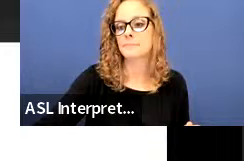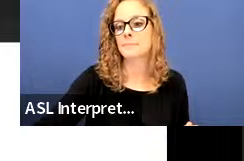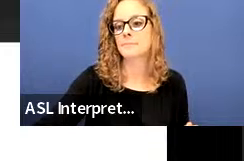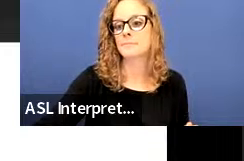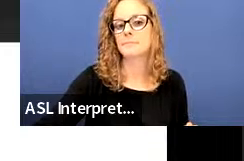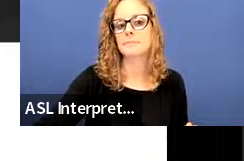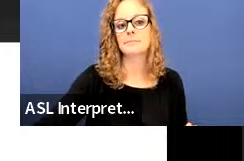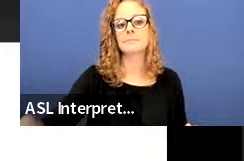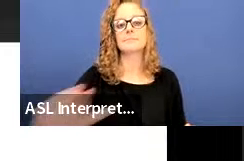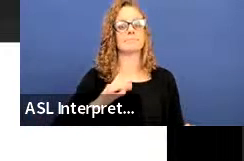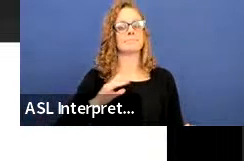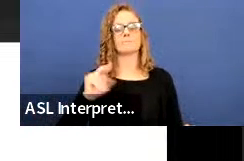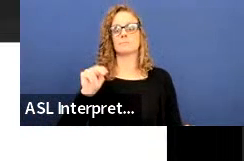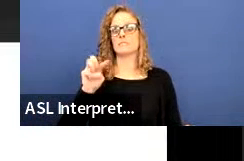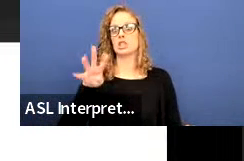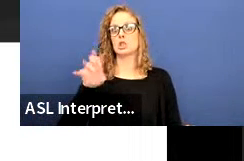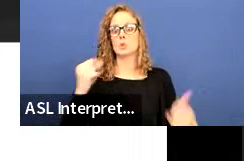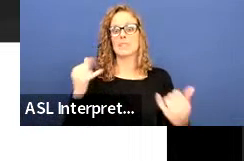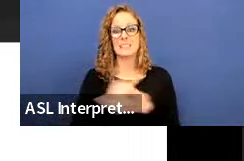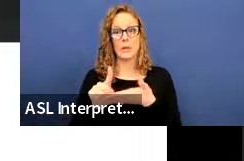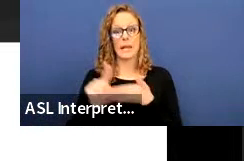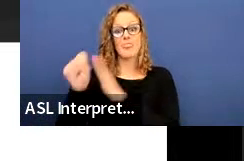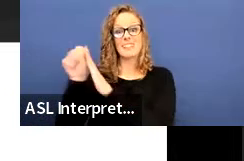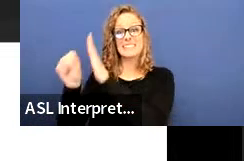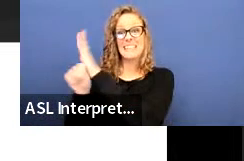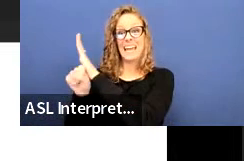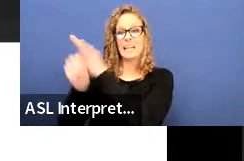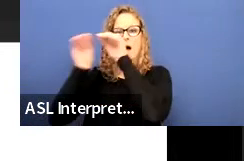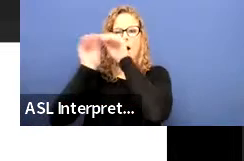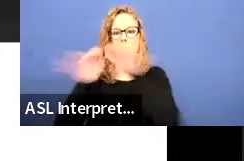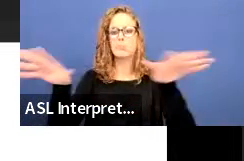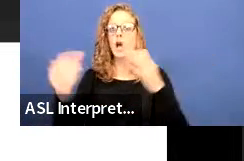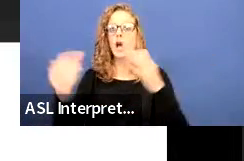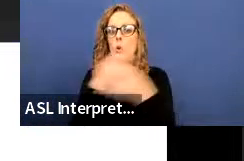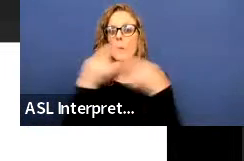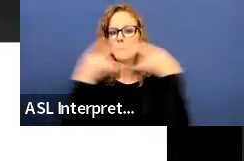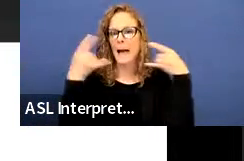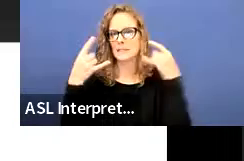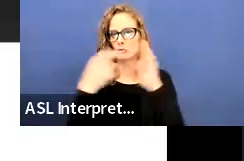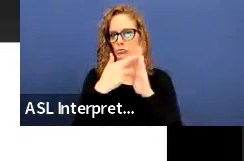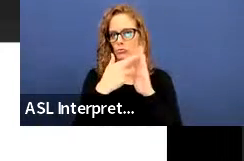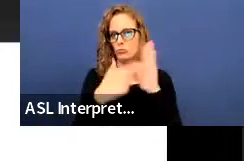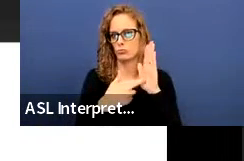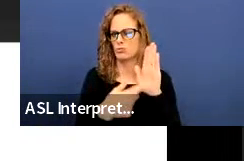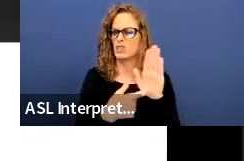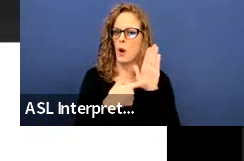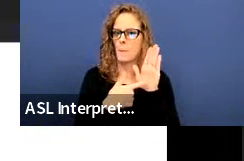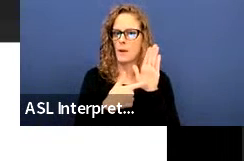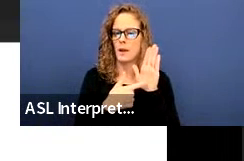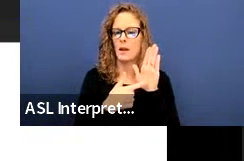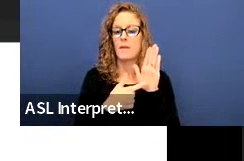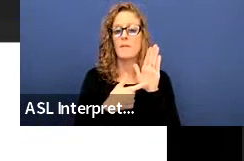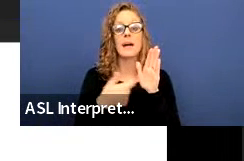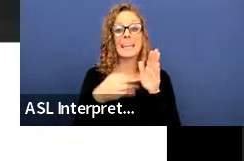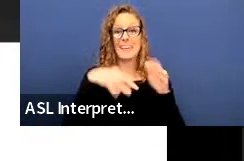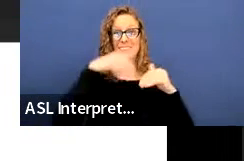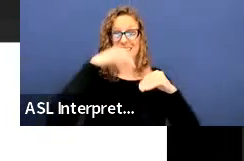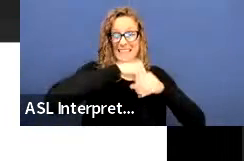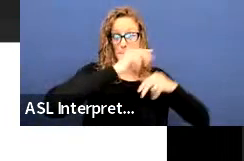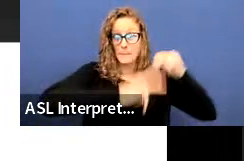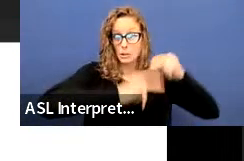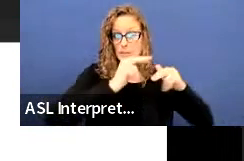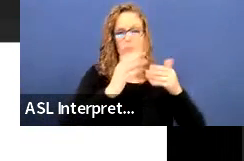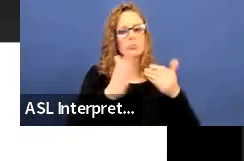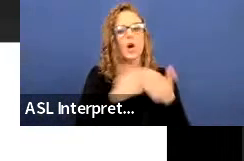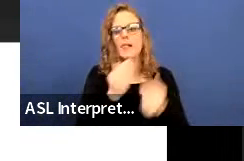state has issued a new statewide masking requirement for everybody in indoor public spaces, regardless